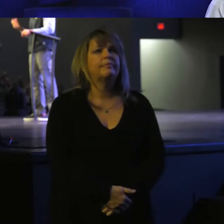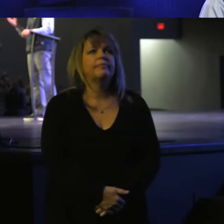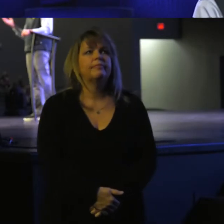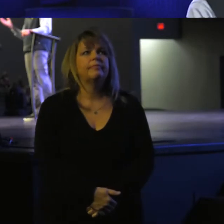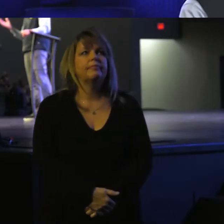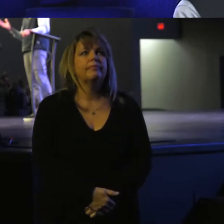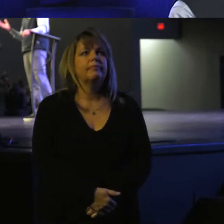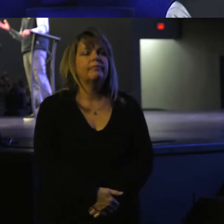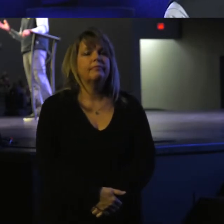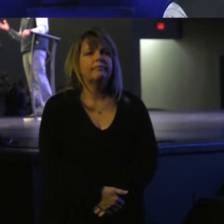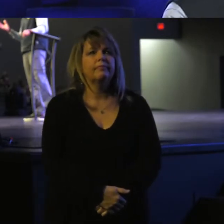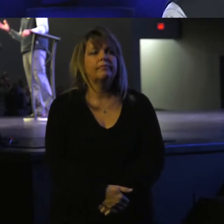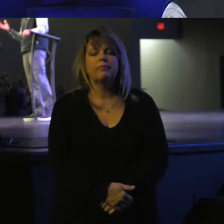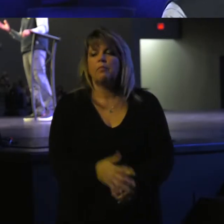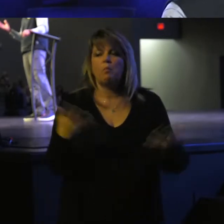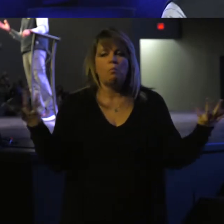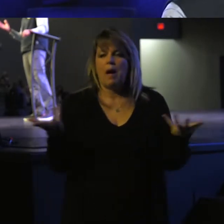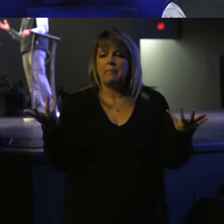So what?